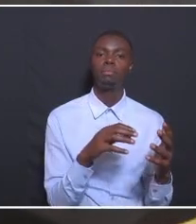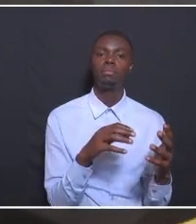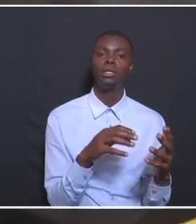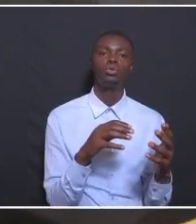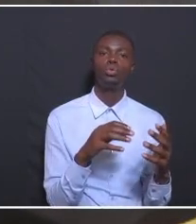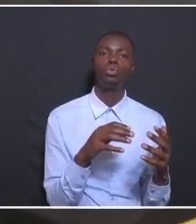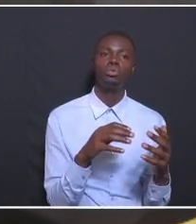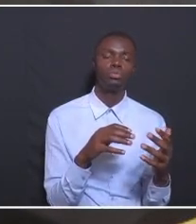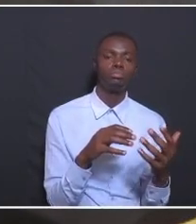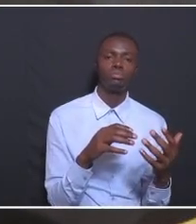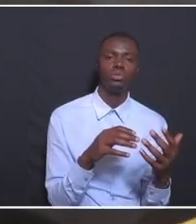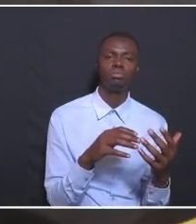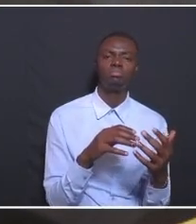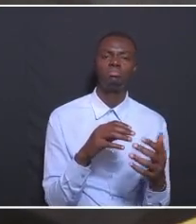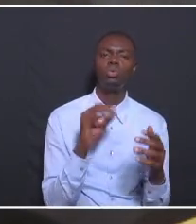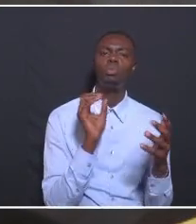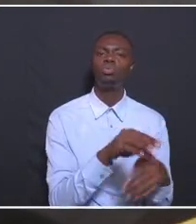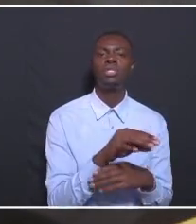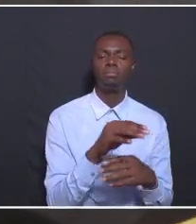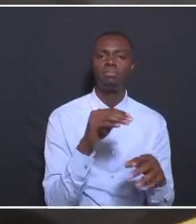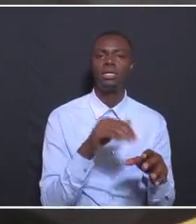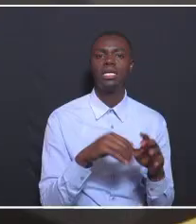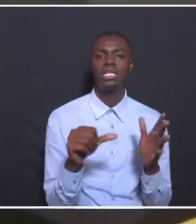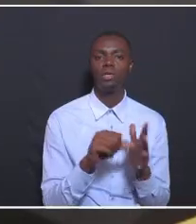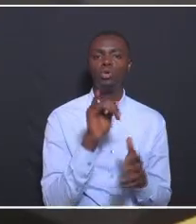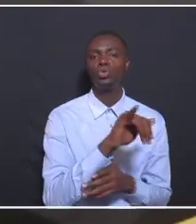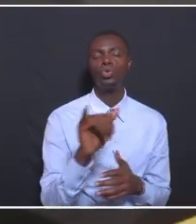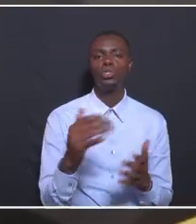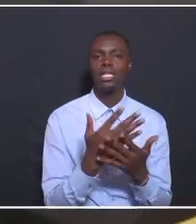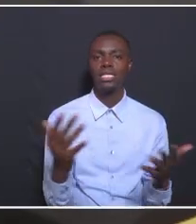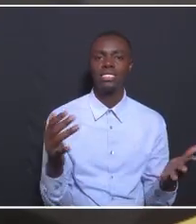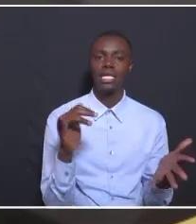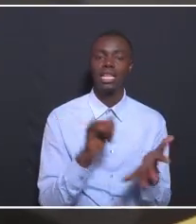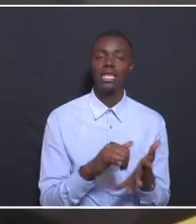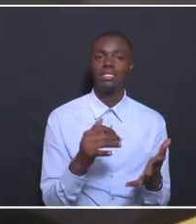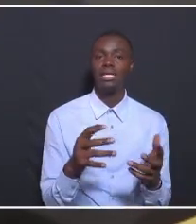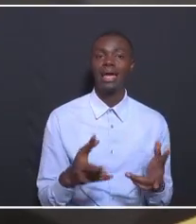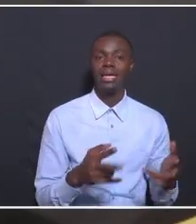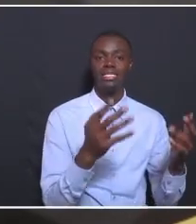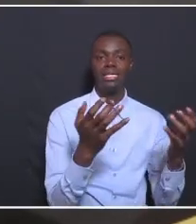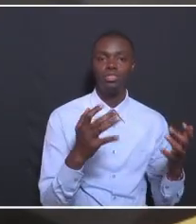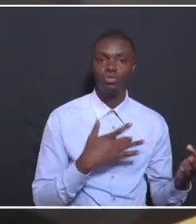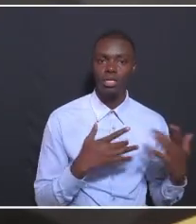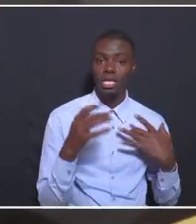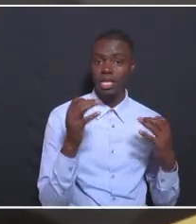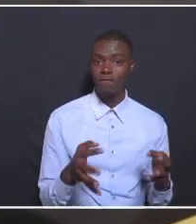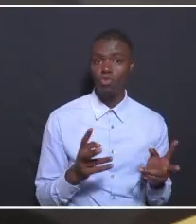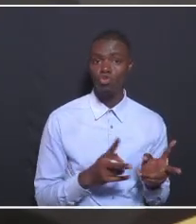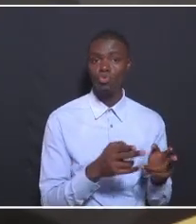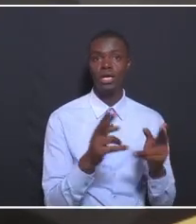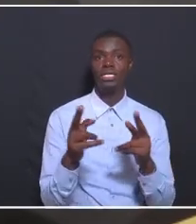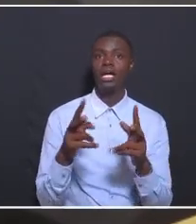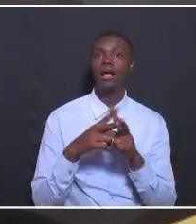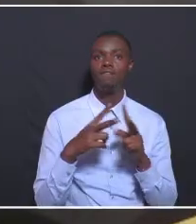that's also another thing that I think editors need to be considerate of if you're editing